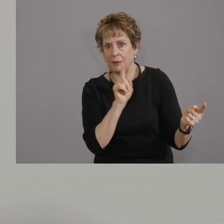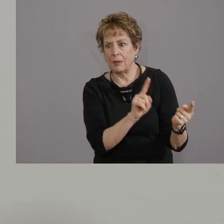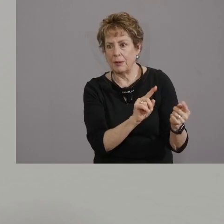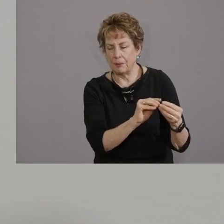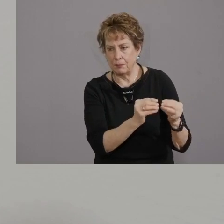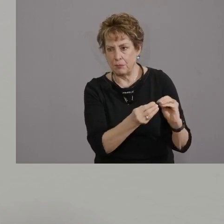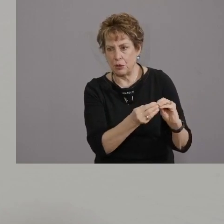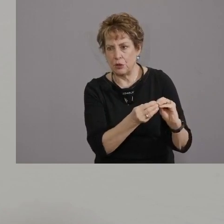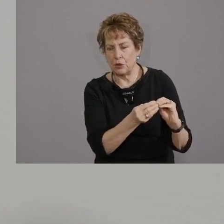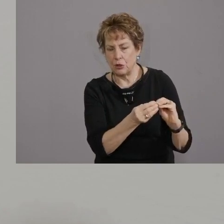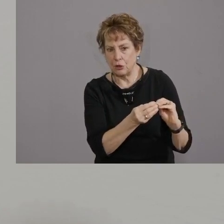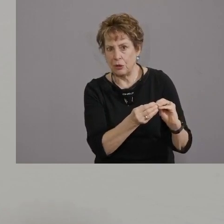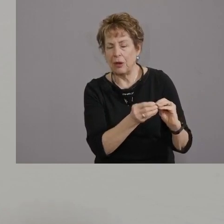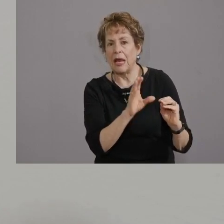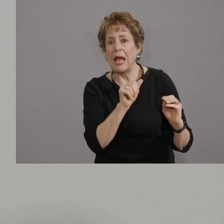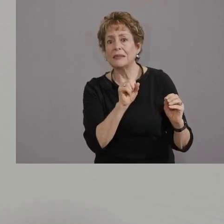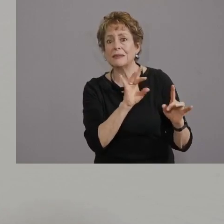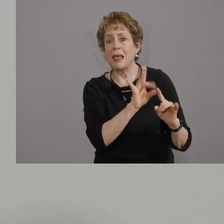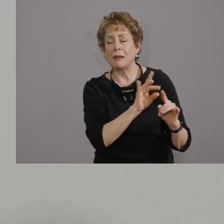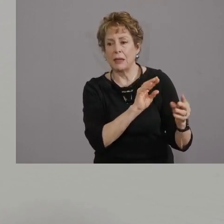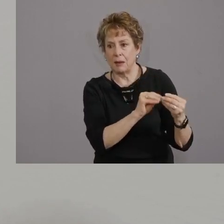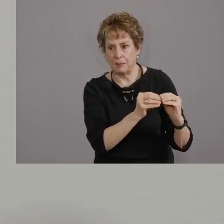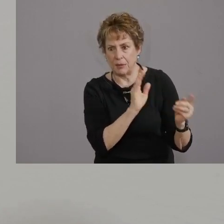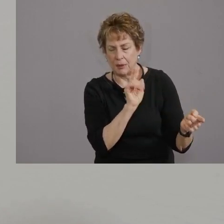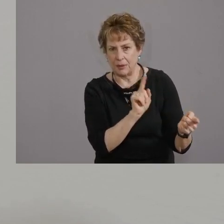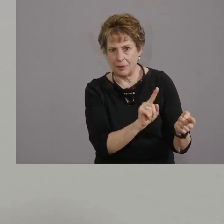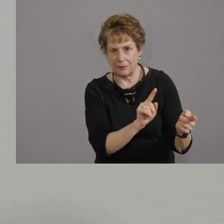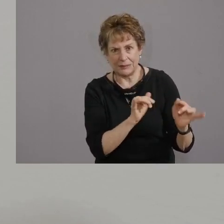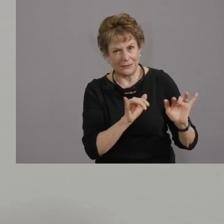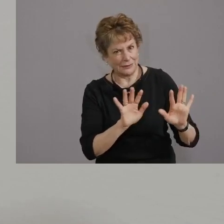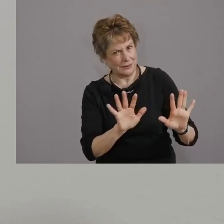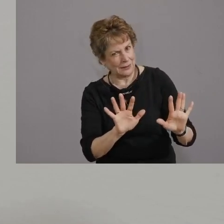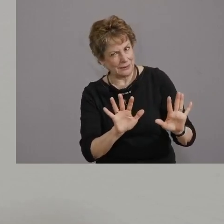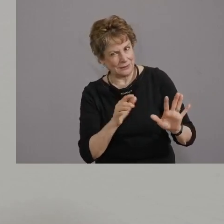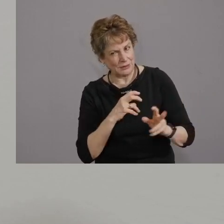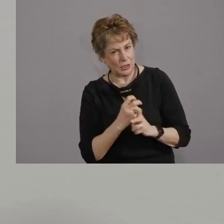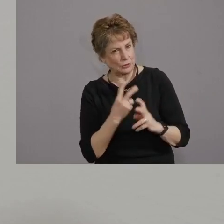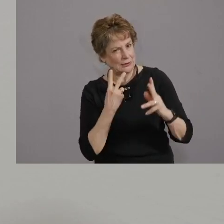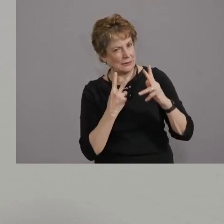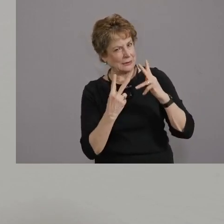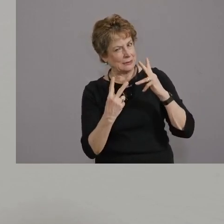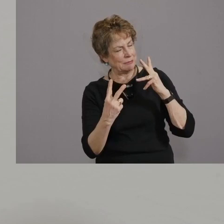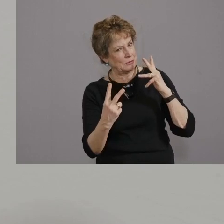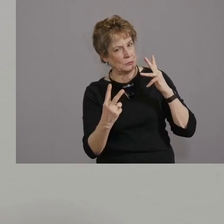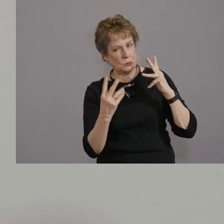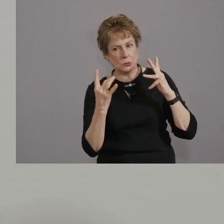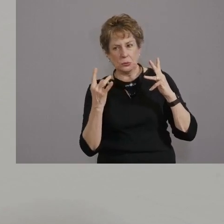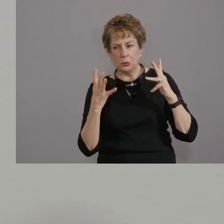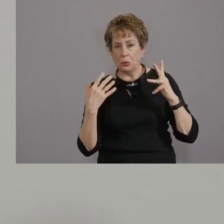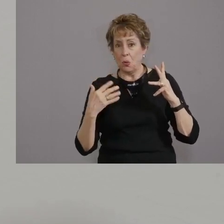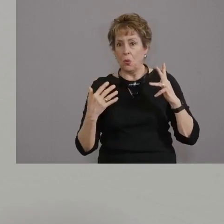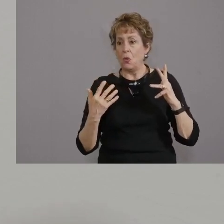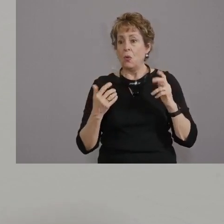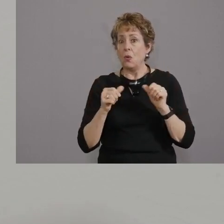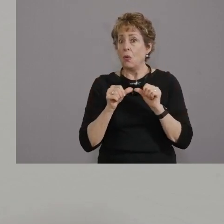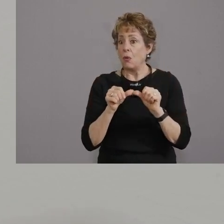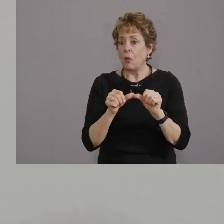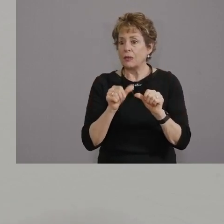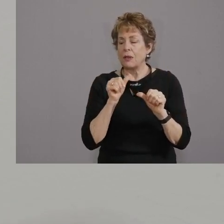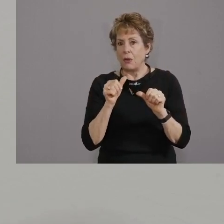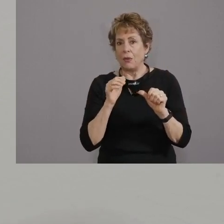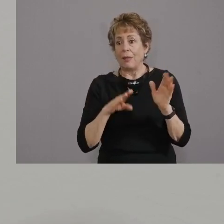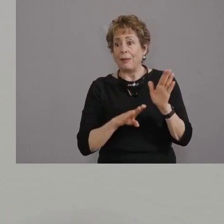but, you know, it's very hard to predict if that's the path that's going to happen or if it's going to, you know, go back up.